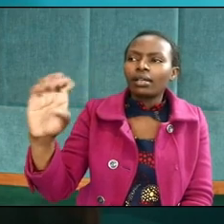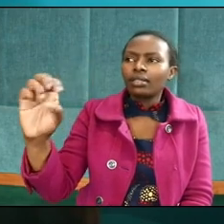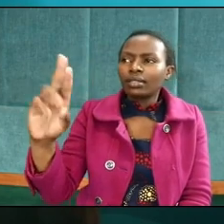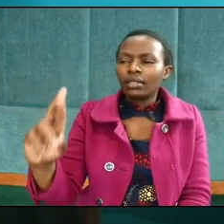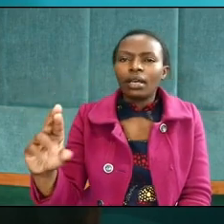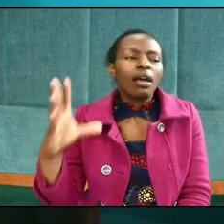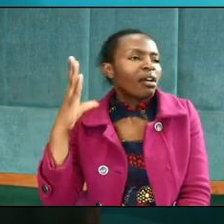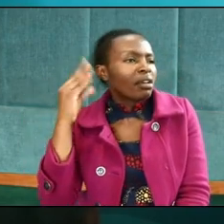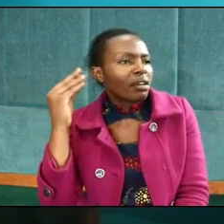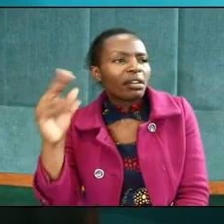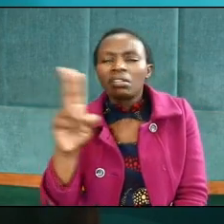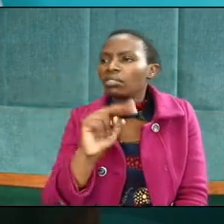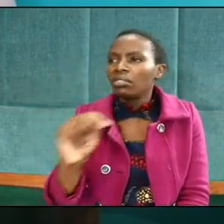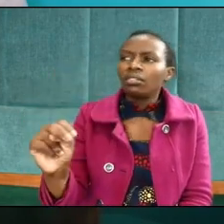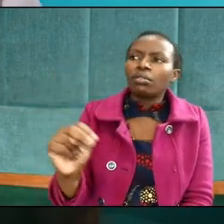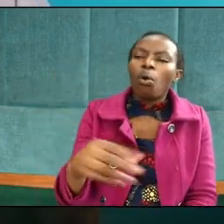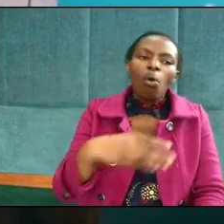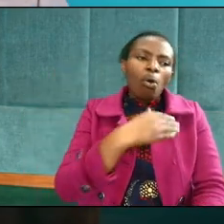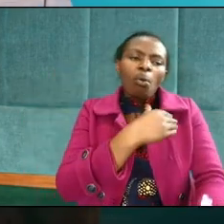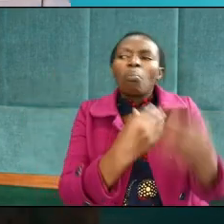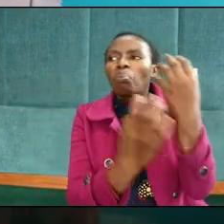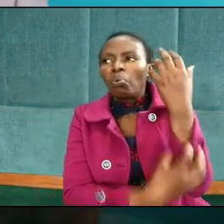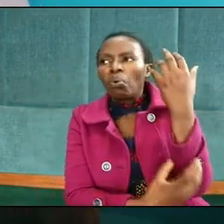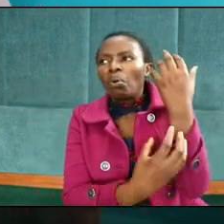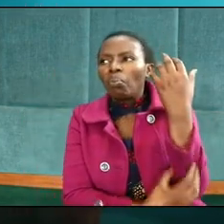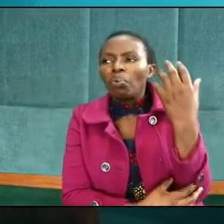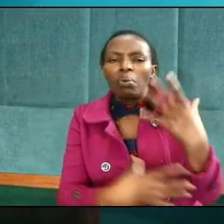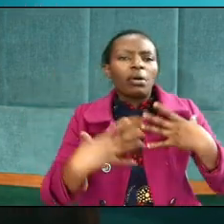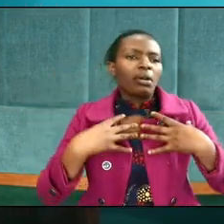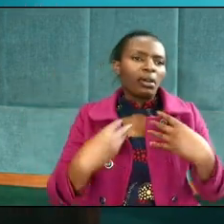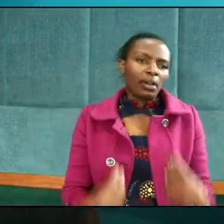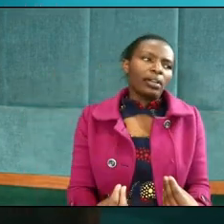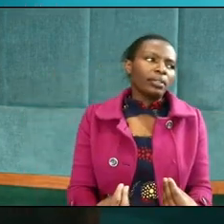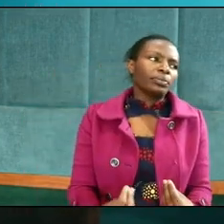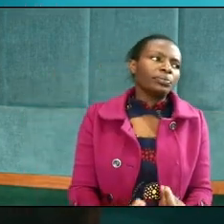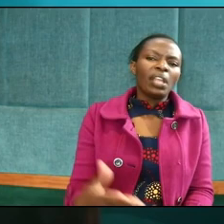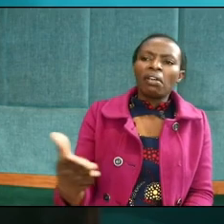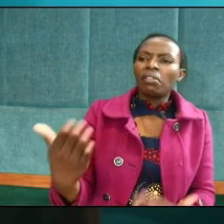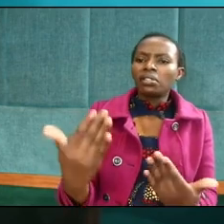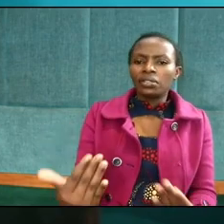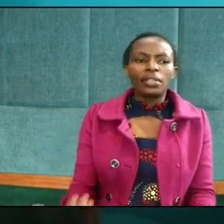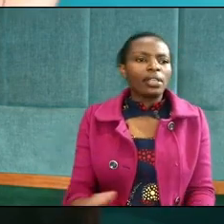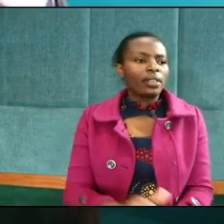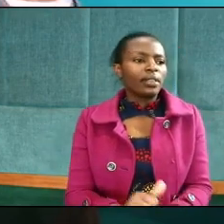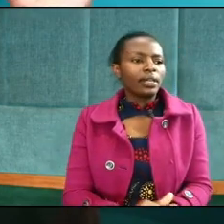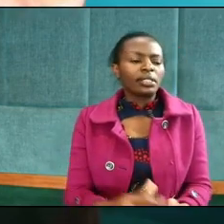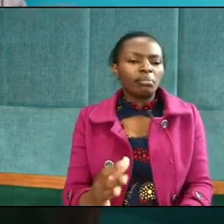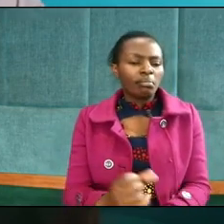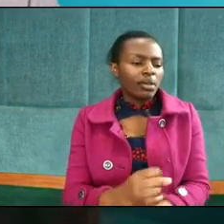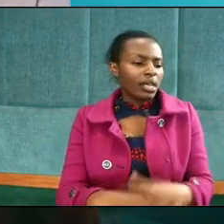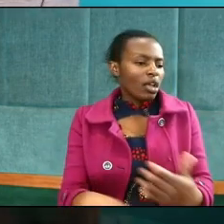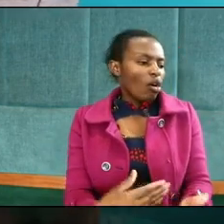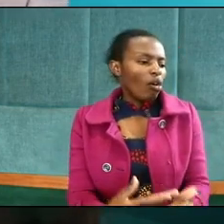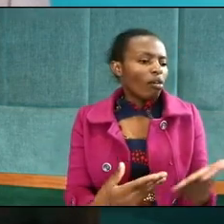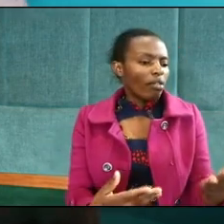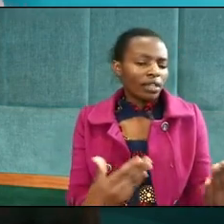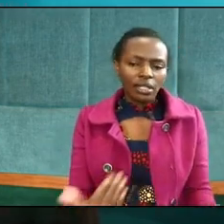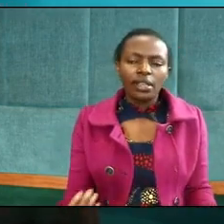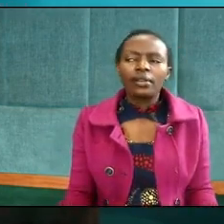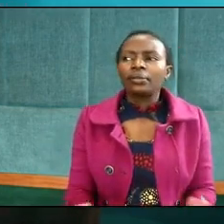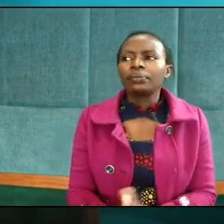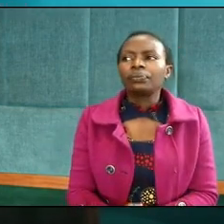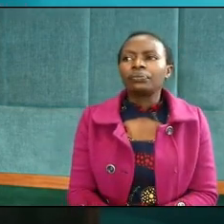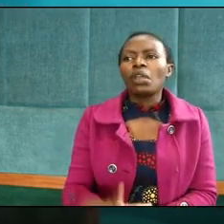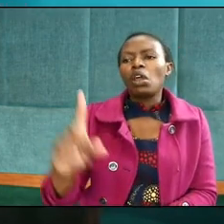and poor health. What is this thing that is causing all this? Loneliness.